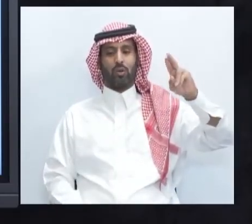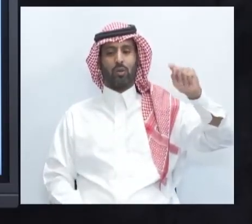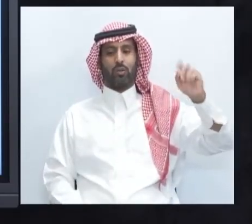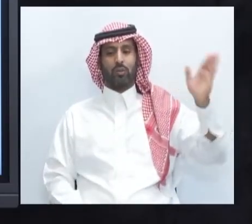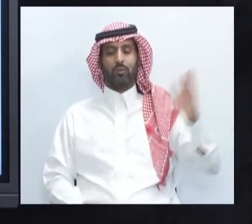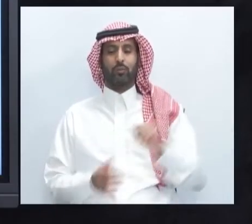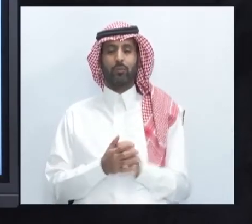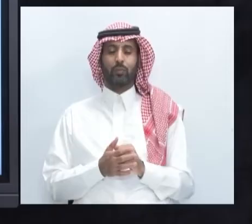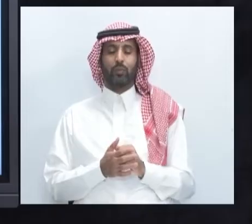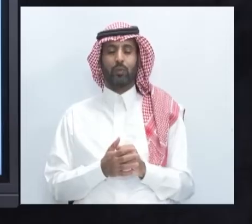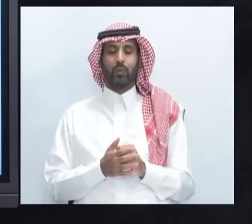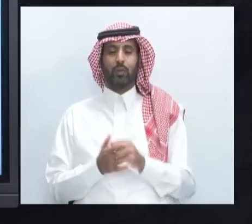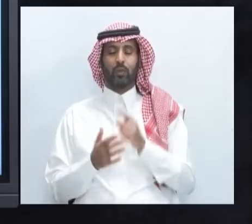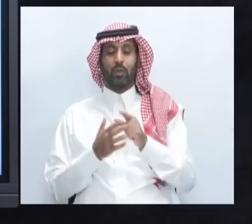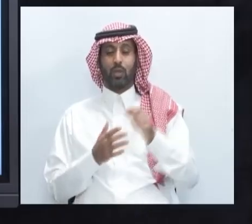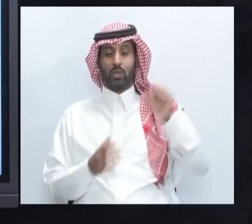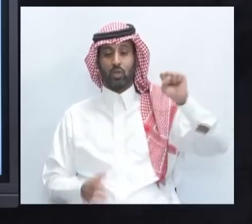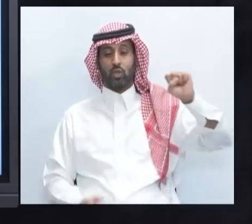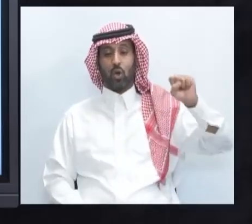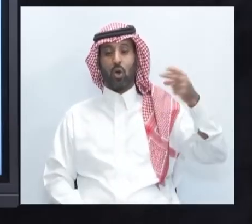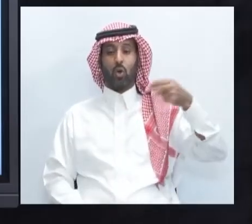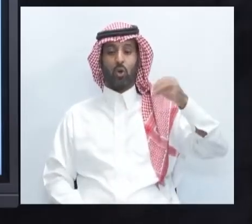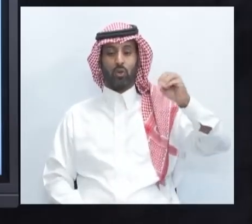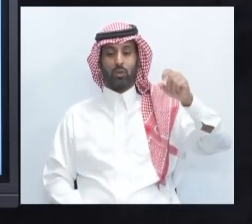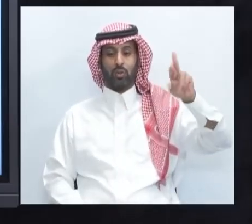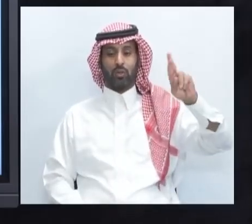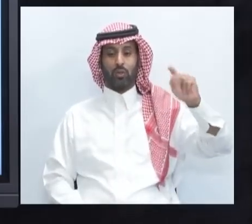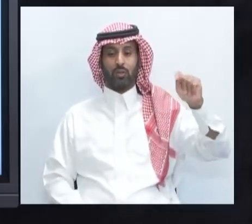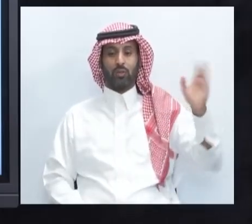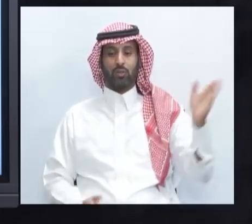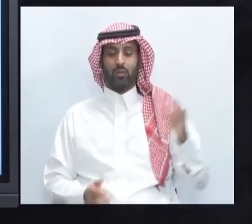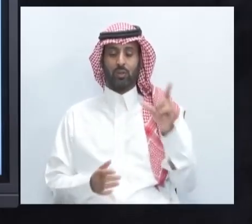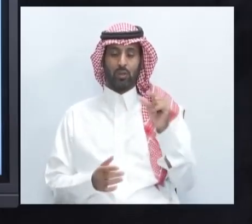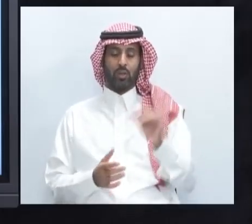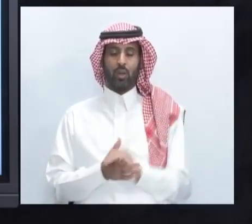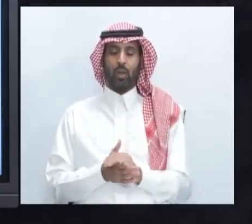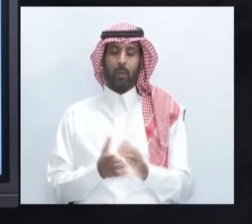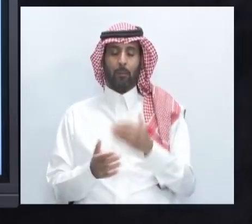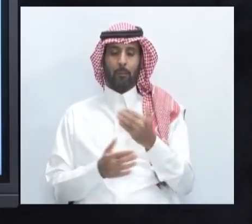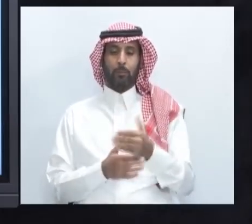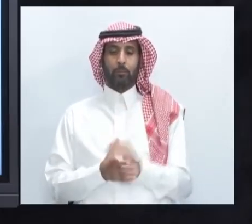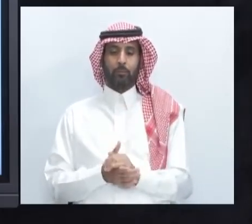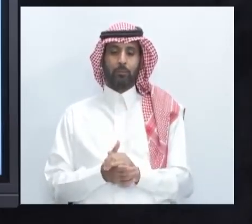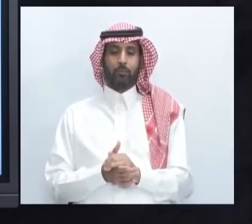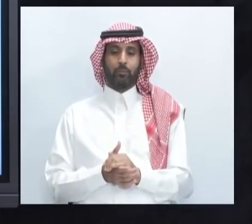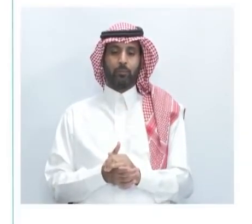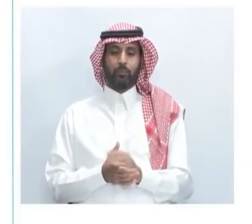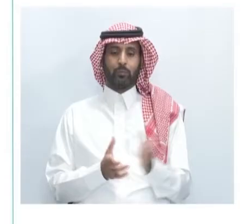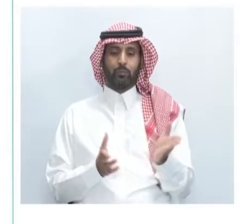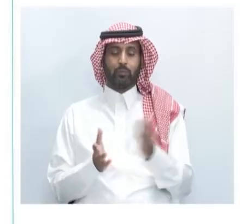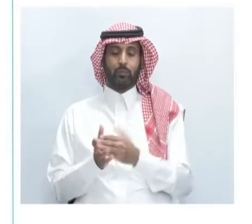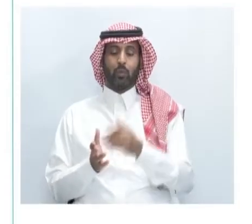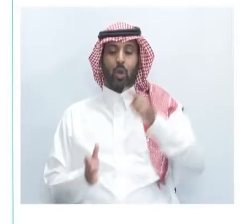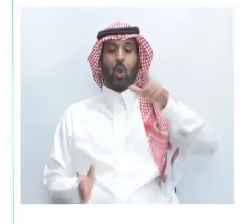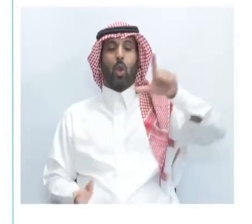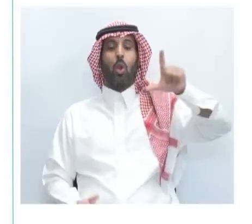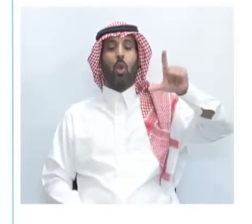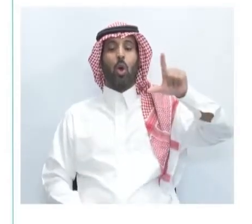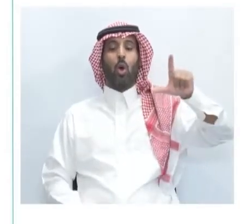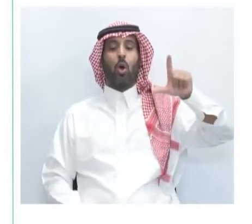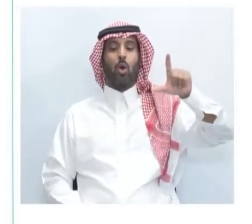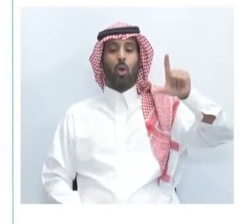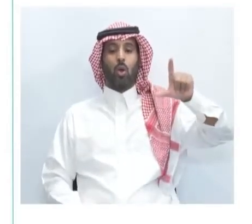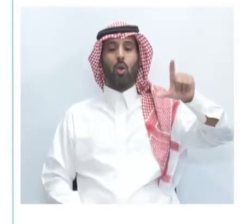So what is this word? Short. Excellent. So we have short. That's right. Okay. What is this? Can you read